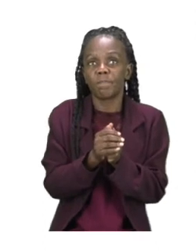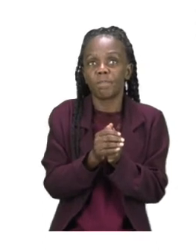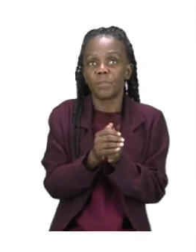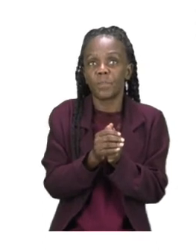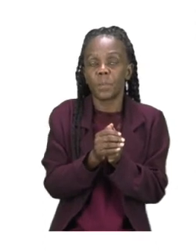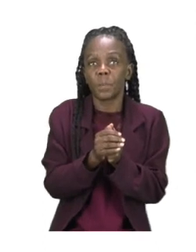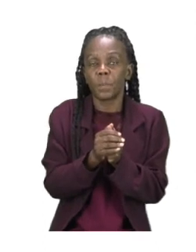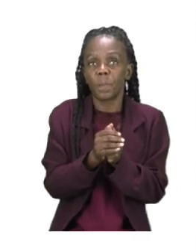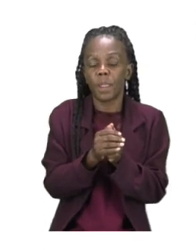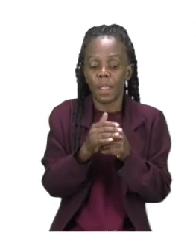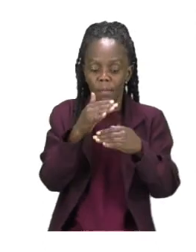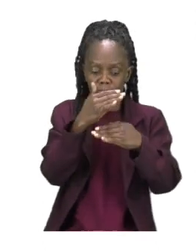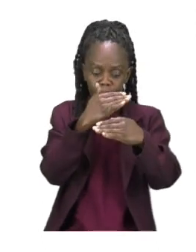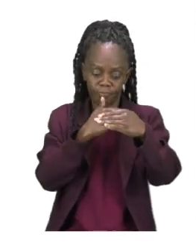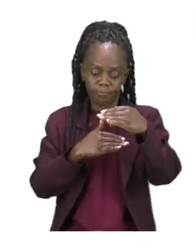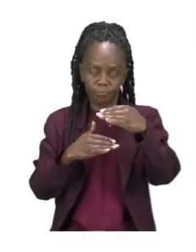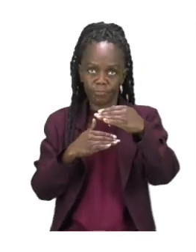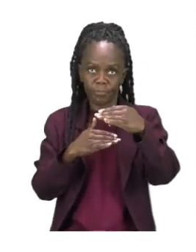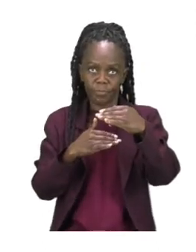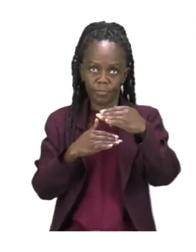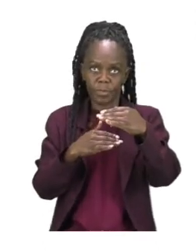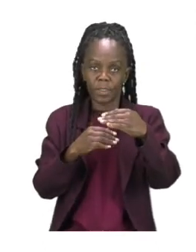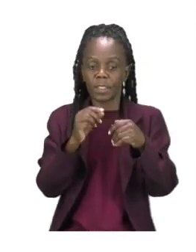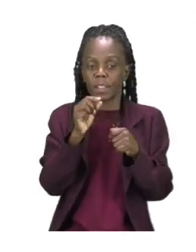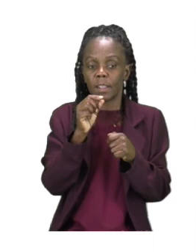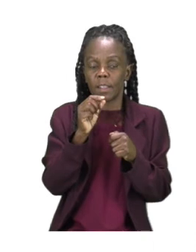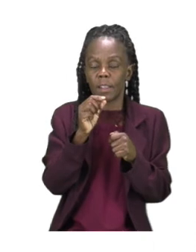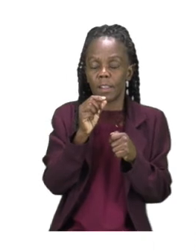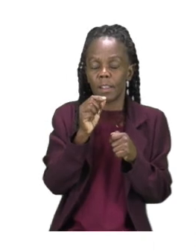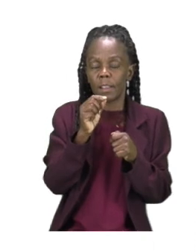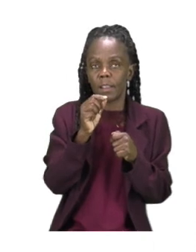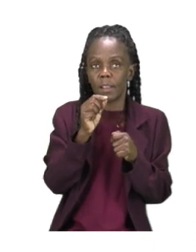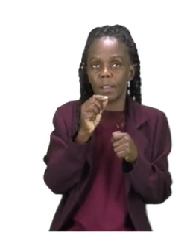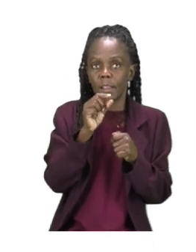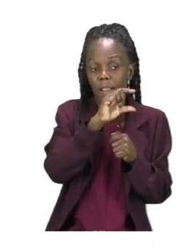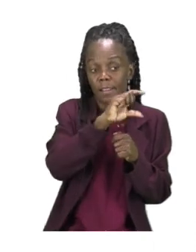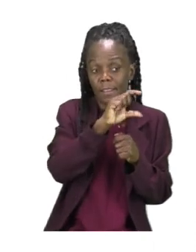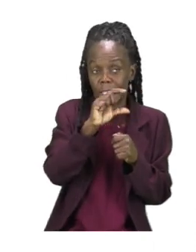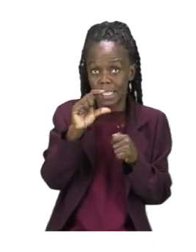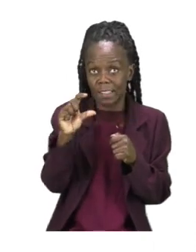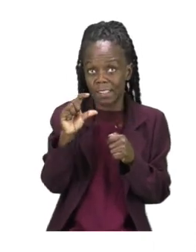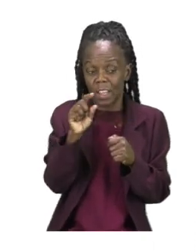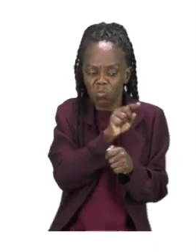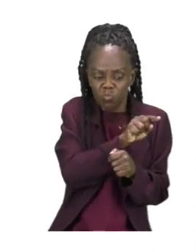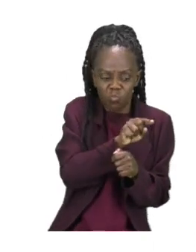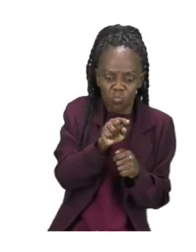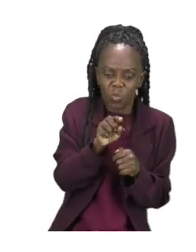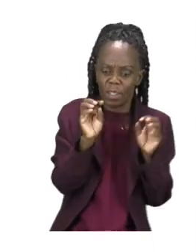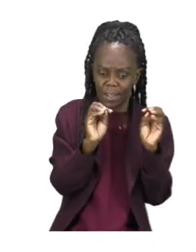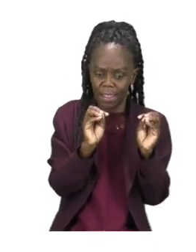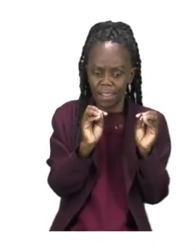Now the second sentence wants us to fill in with a possessive pronoun. We are going